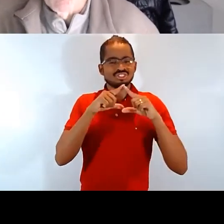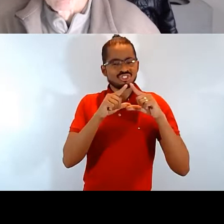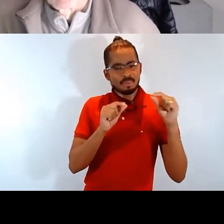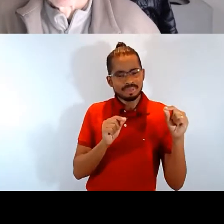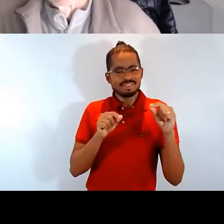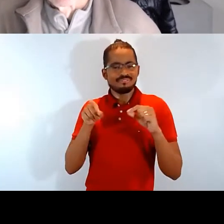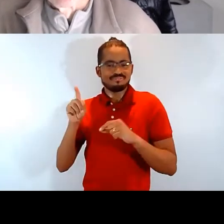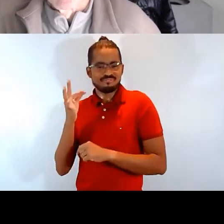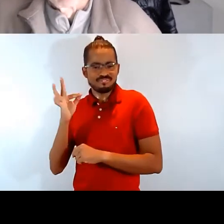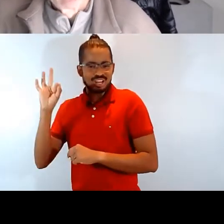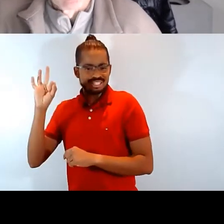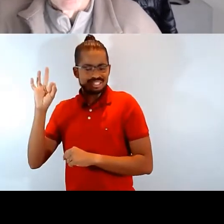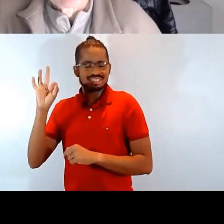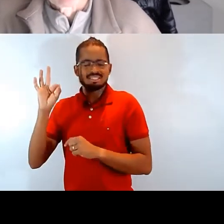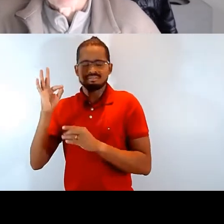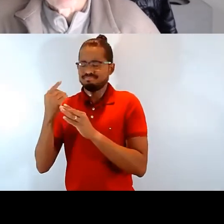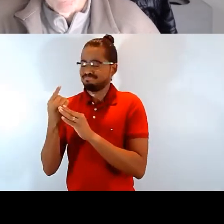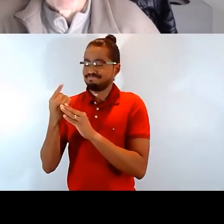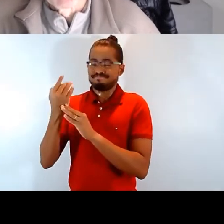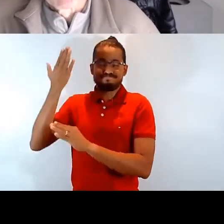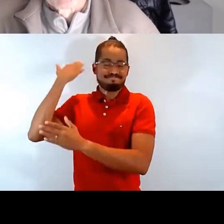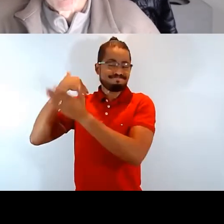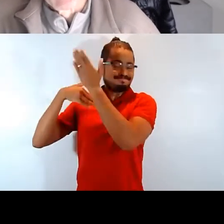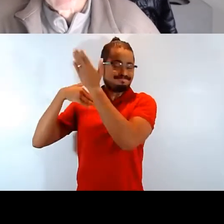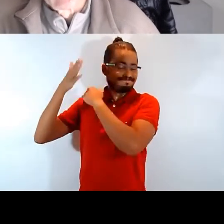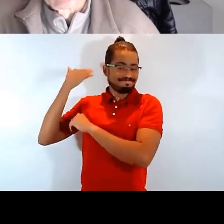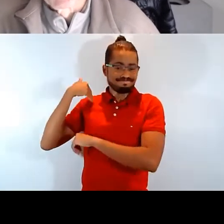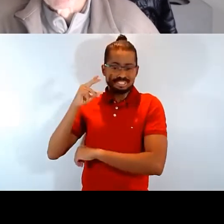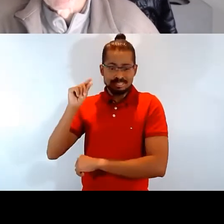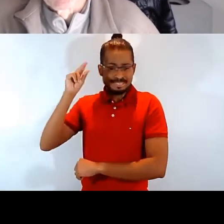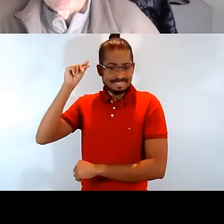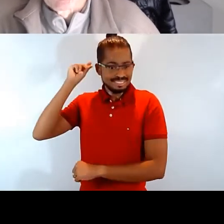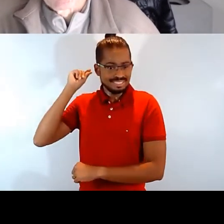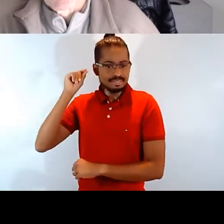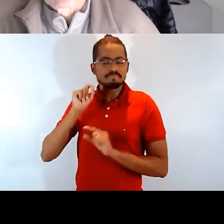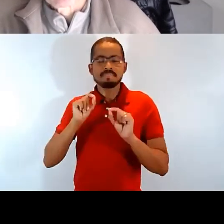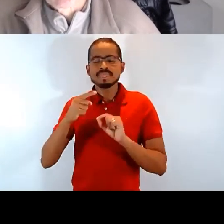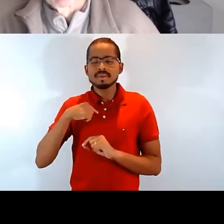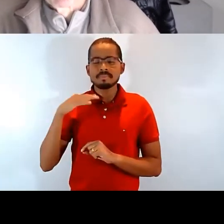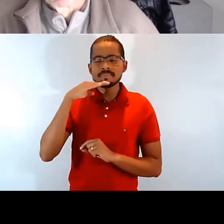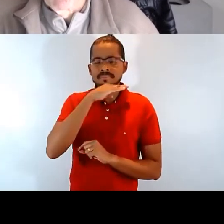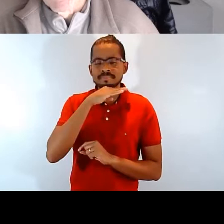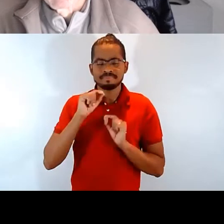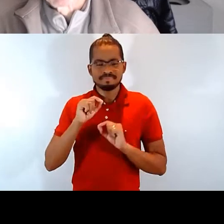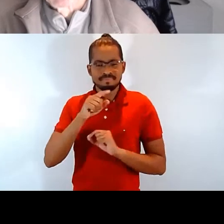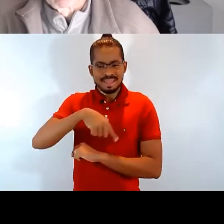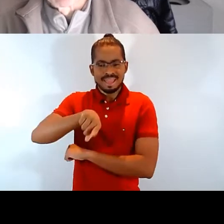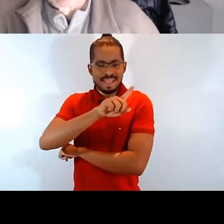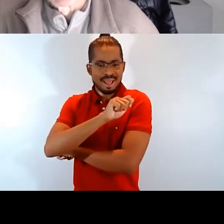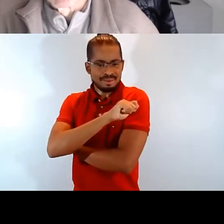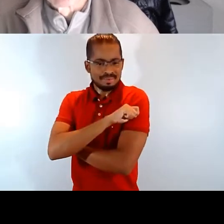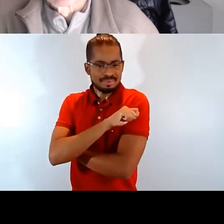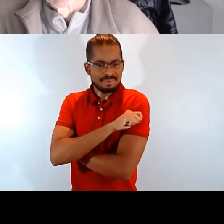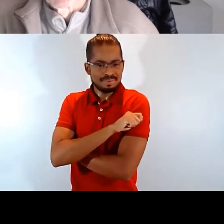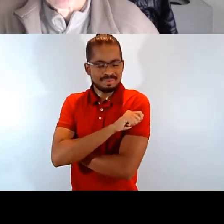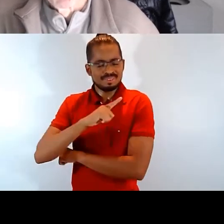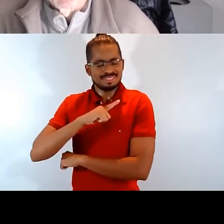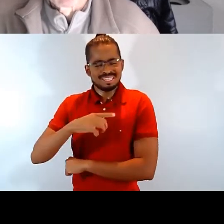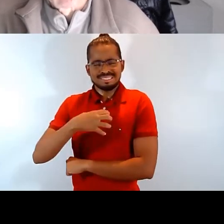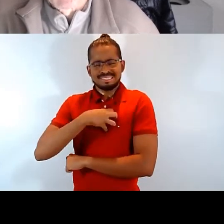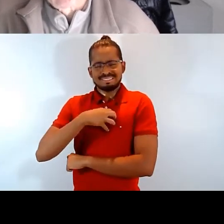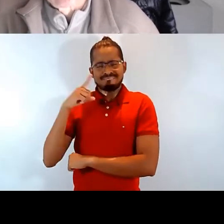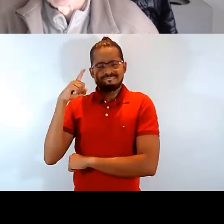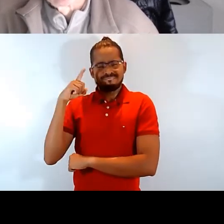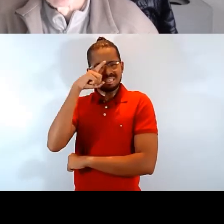life, I realized that my students had some major difficulties